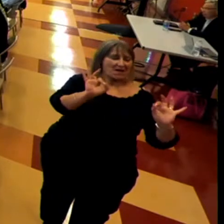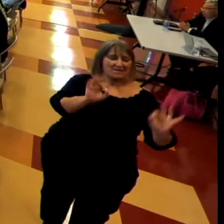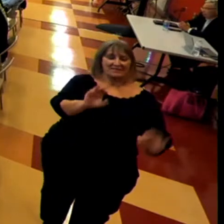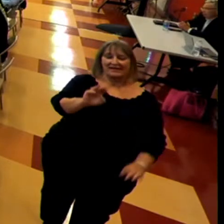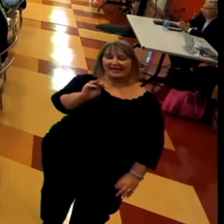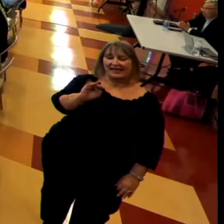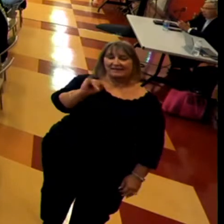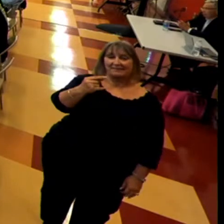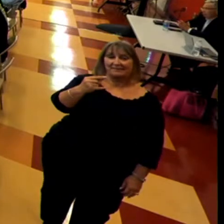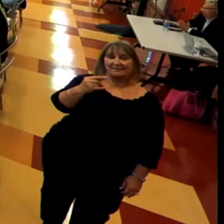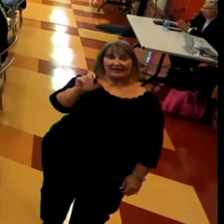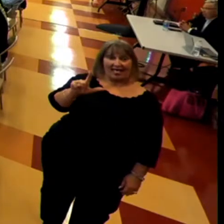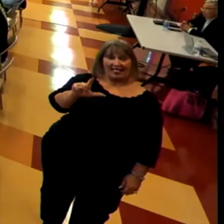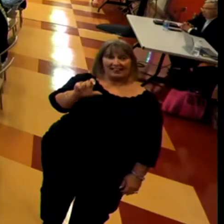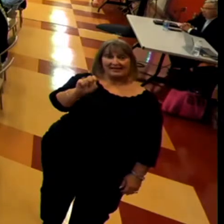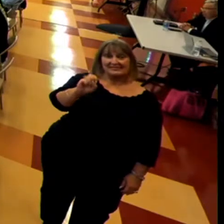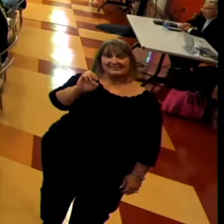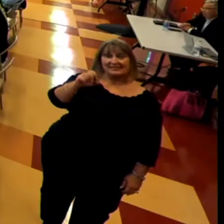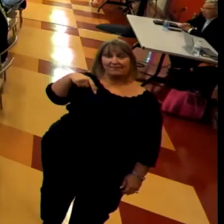Sepulveda, present.